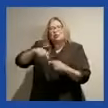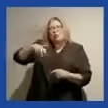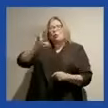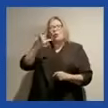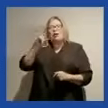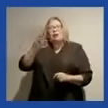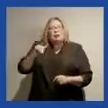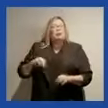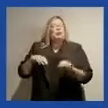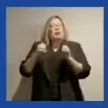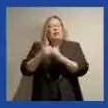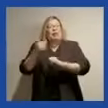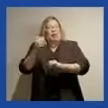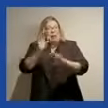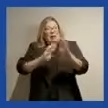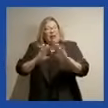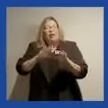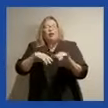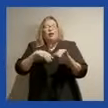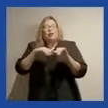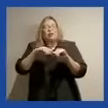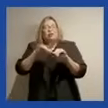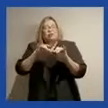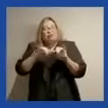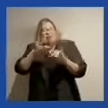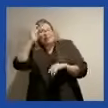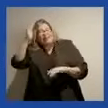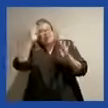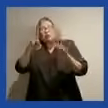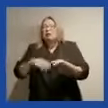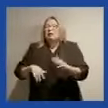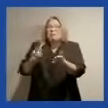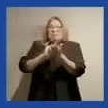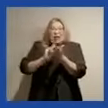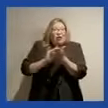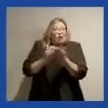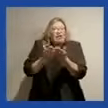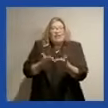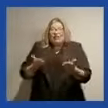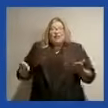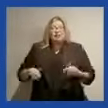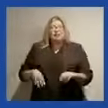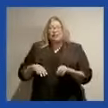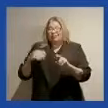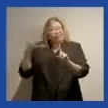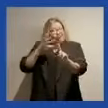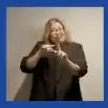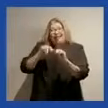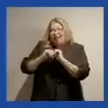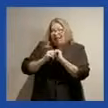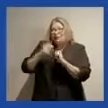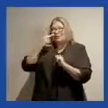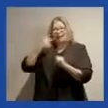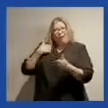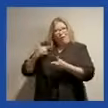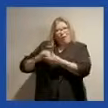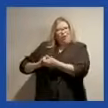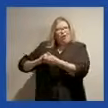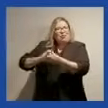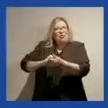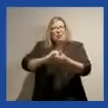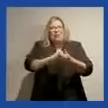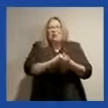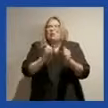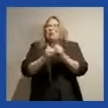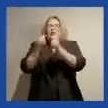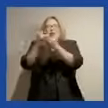biotherapeutics and innovation, medical devices. It's defined by our partnerships with universities,